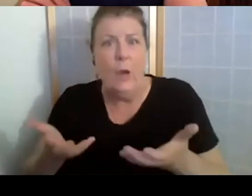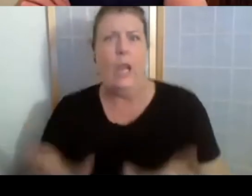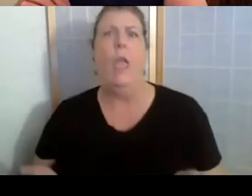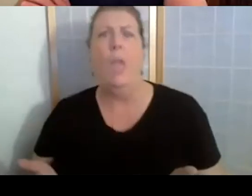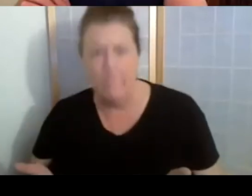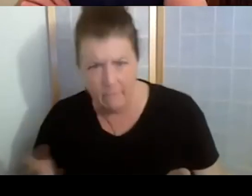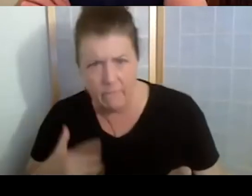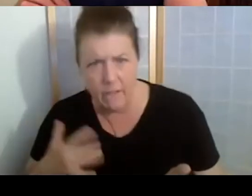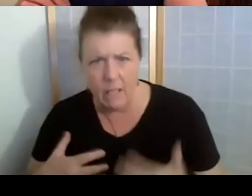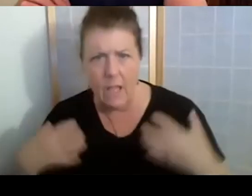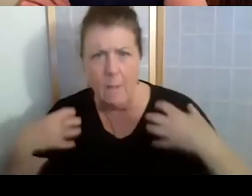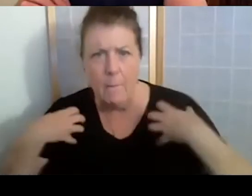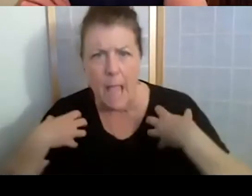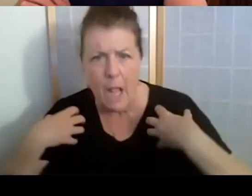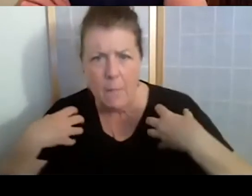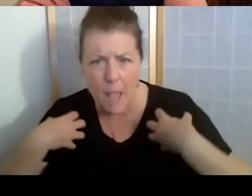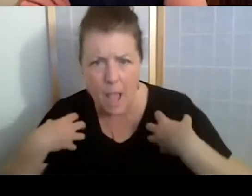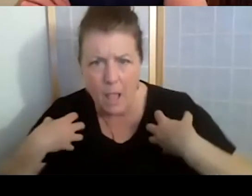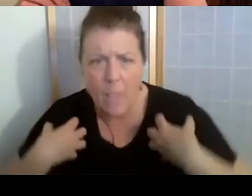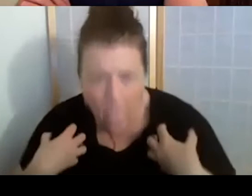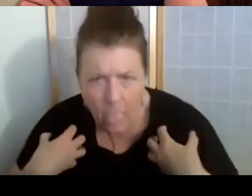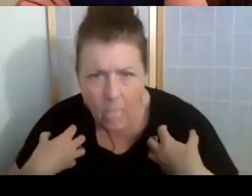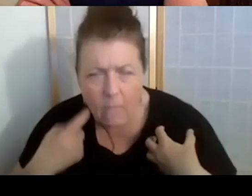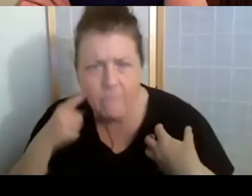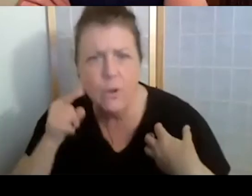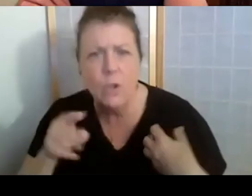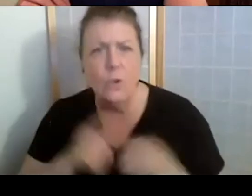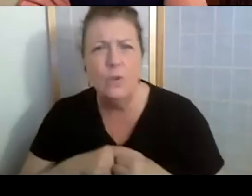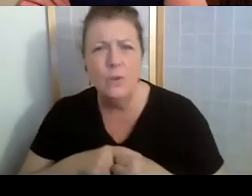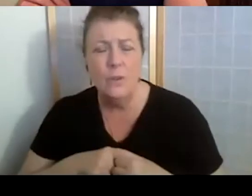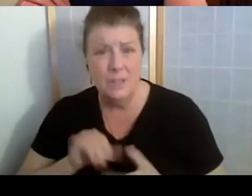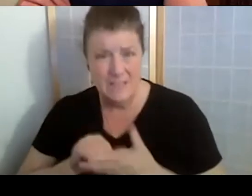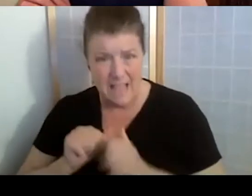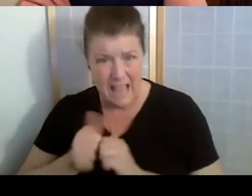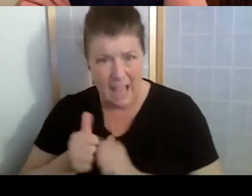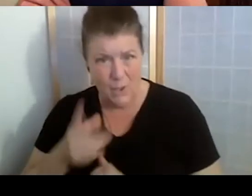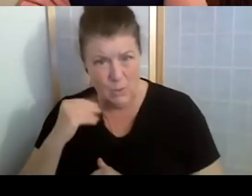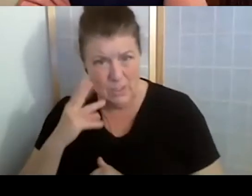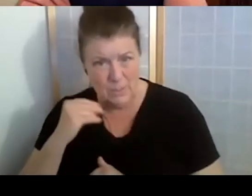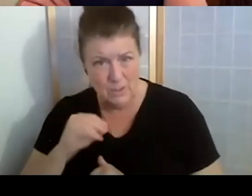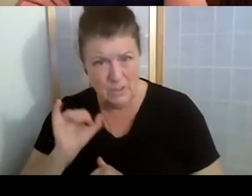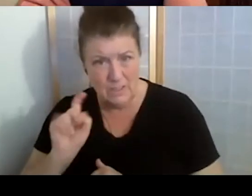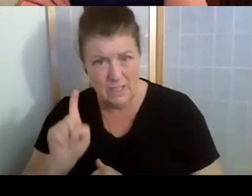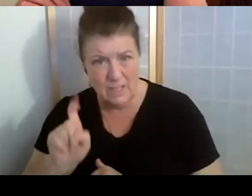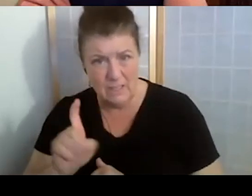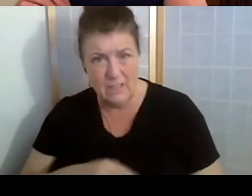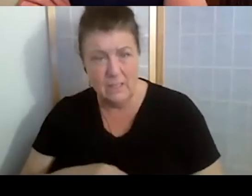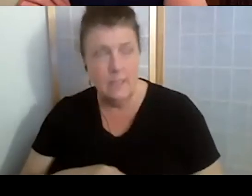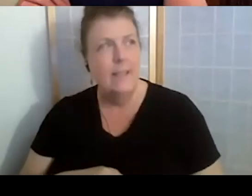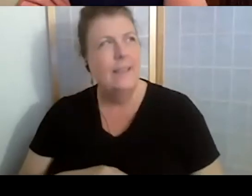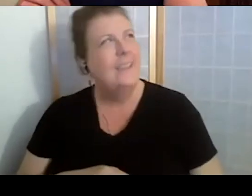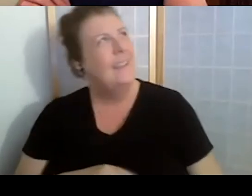like that for you? You know, weirdly, it didn't play like that for me at all. There was almost